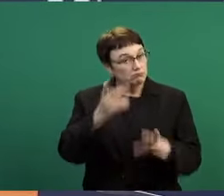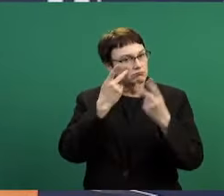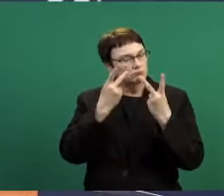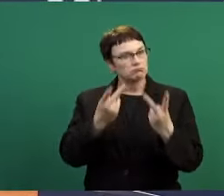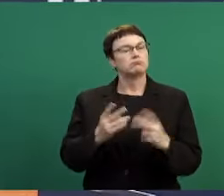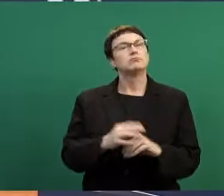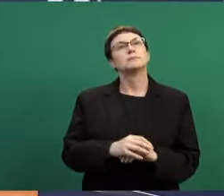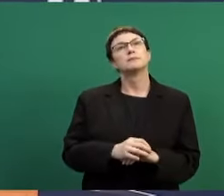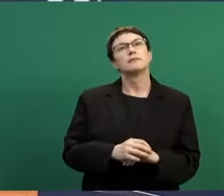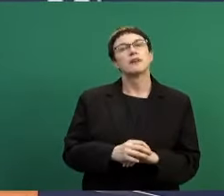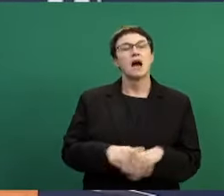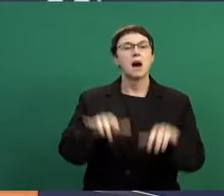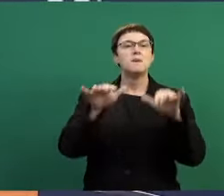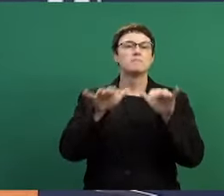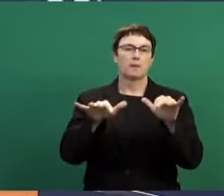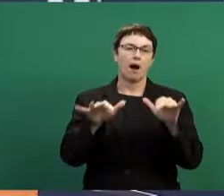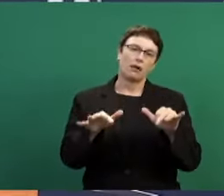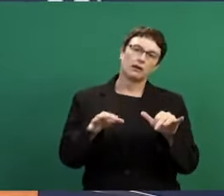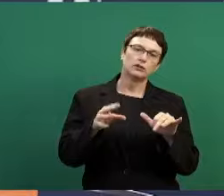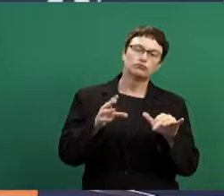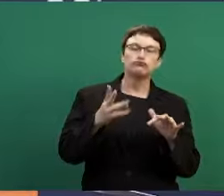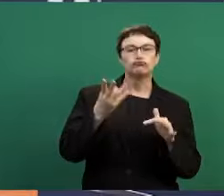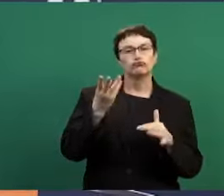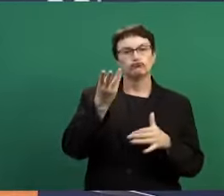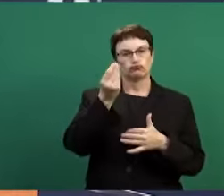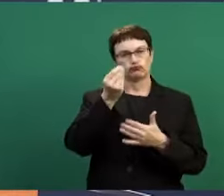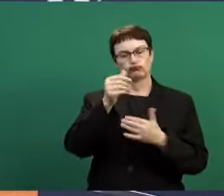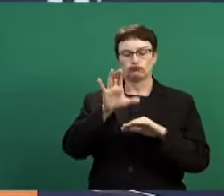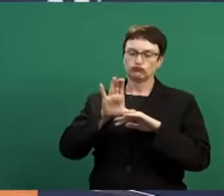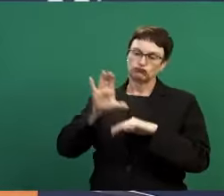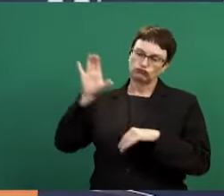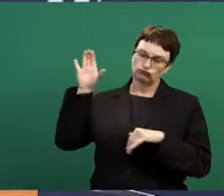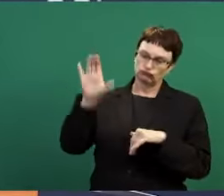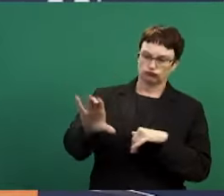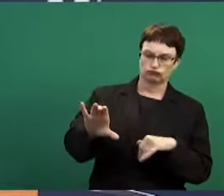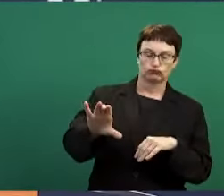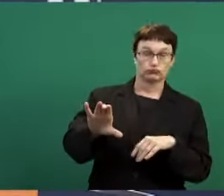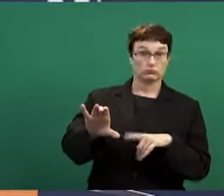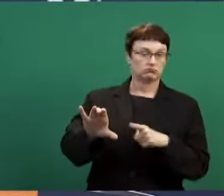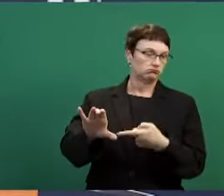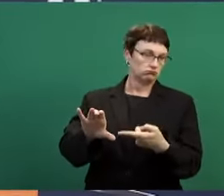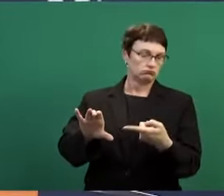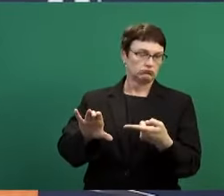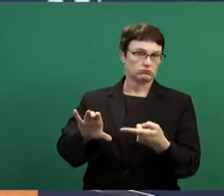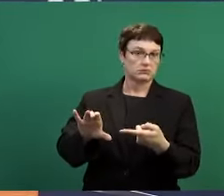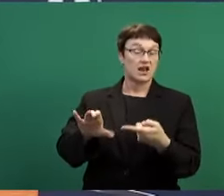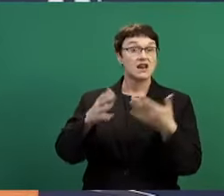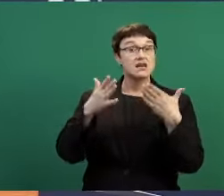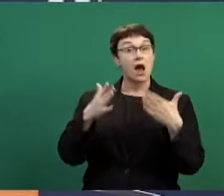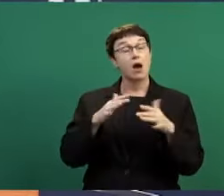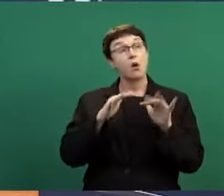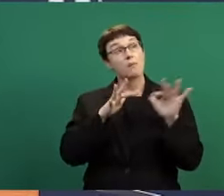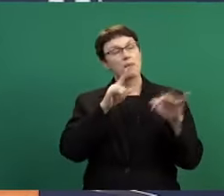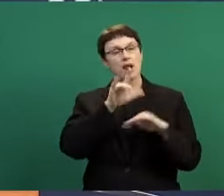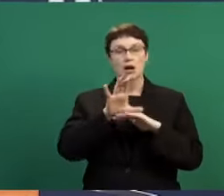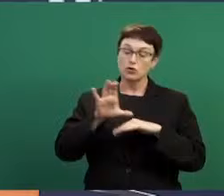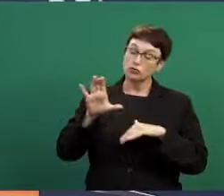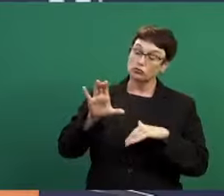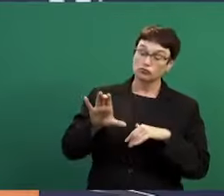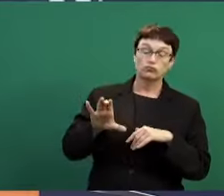for to lend you money for a longer period of time has gone up. Your